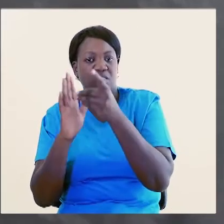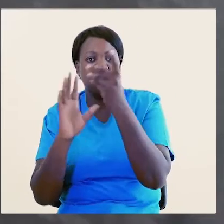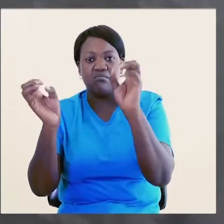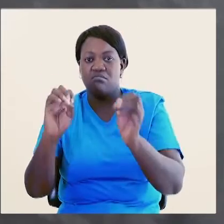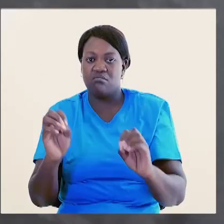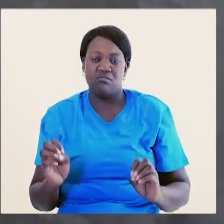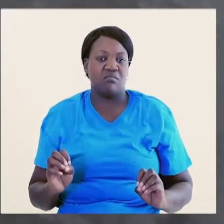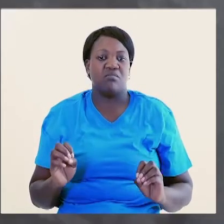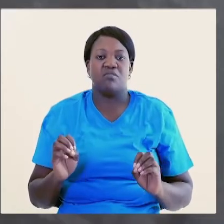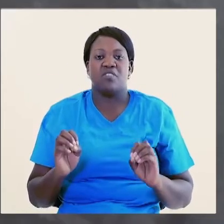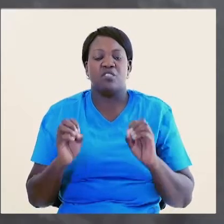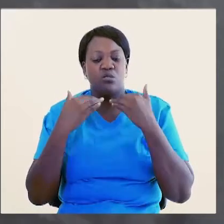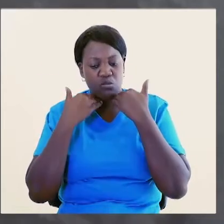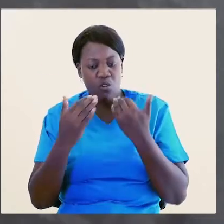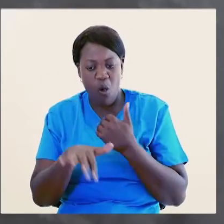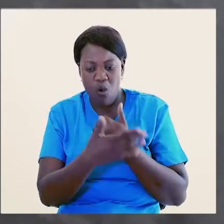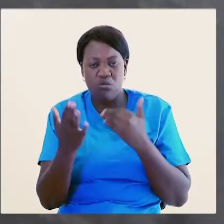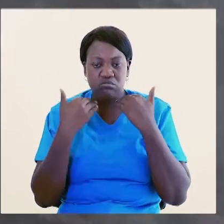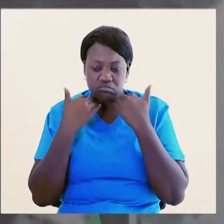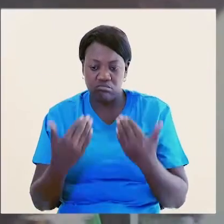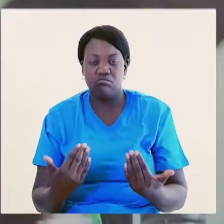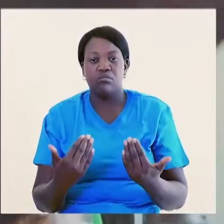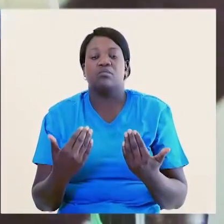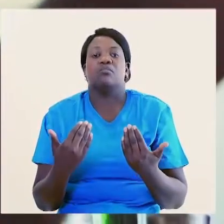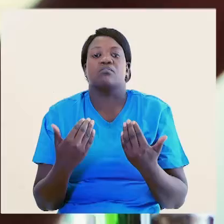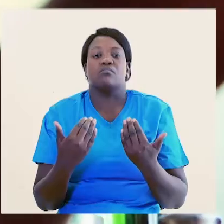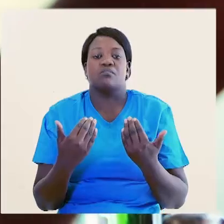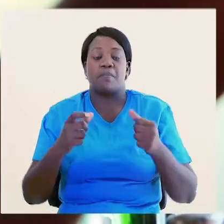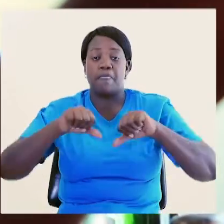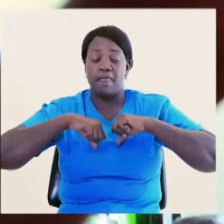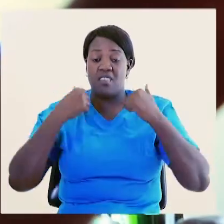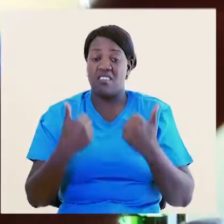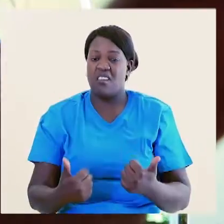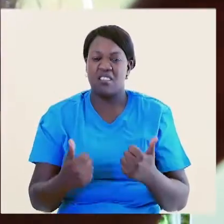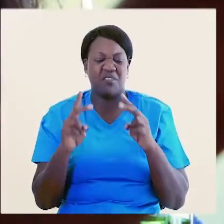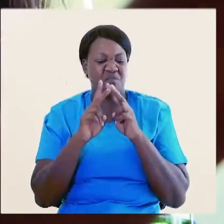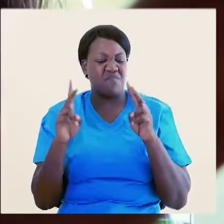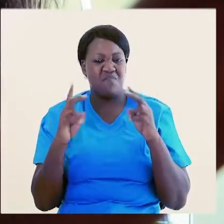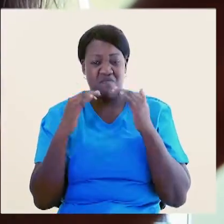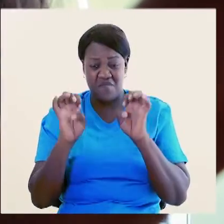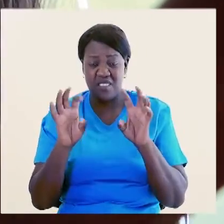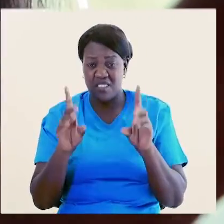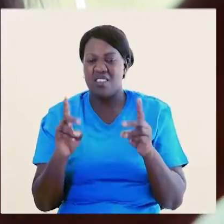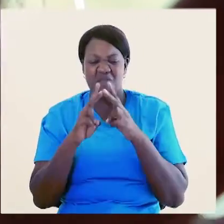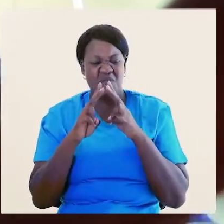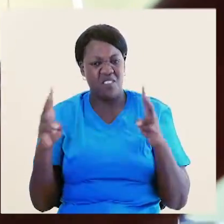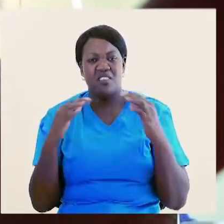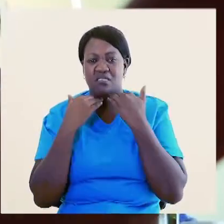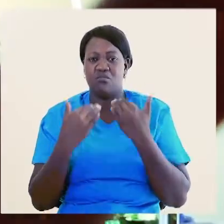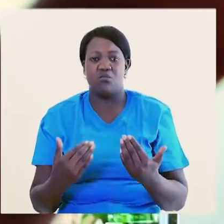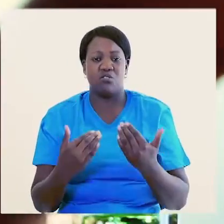All the basic needs are equally important. I think health and education are the biggest basic needs and should have